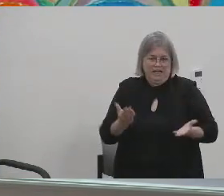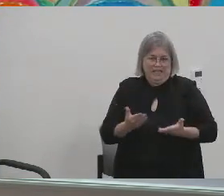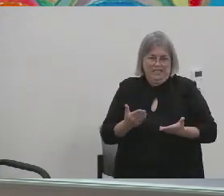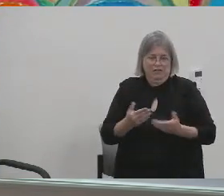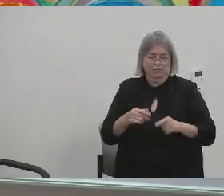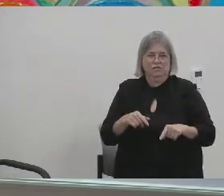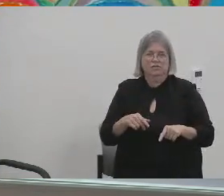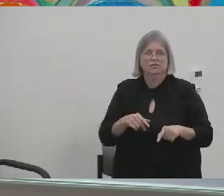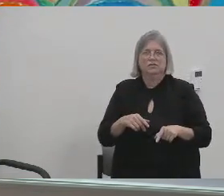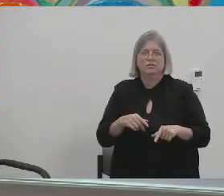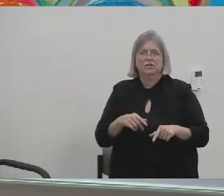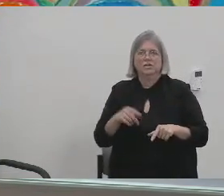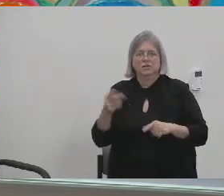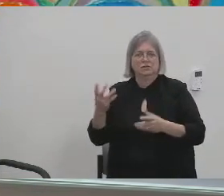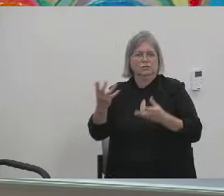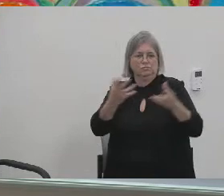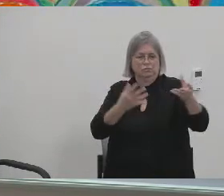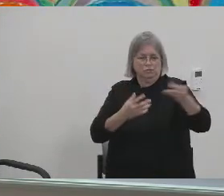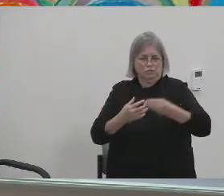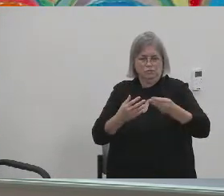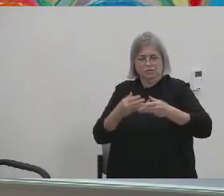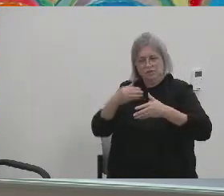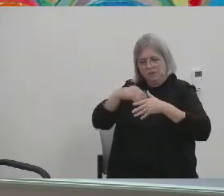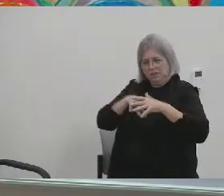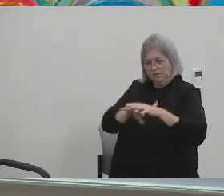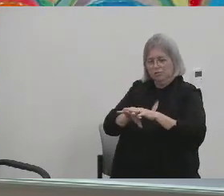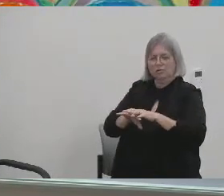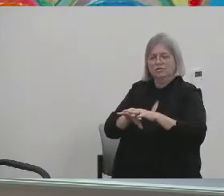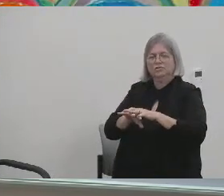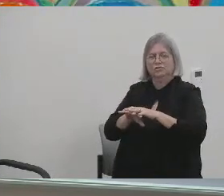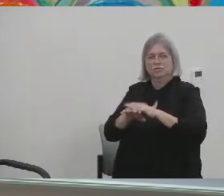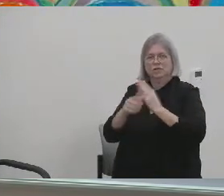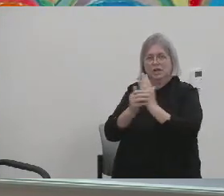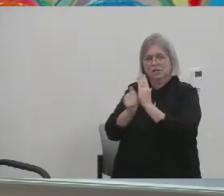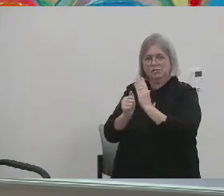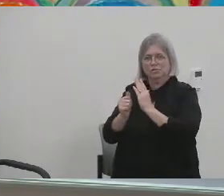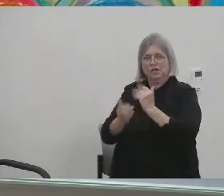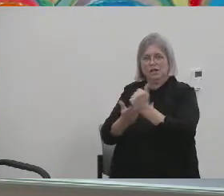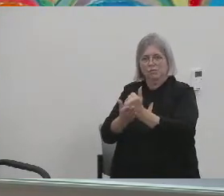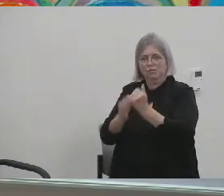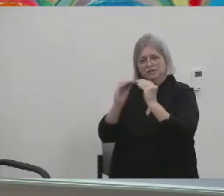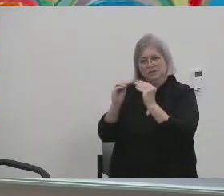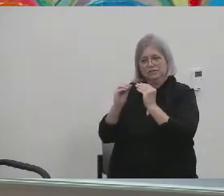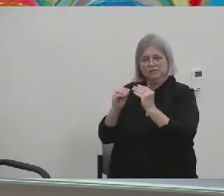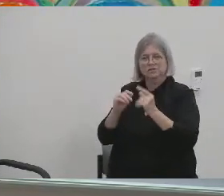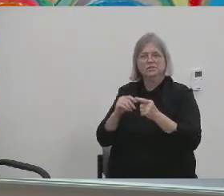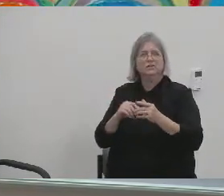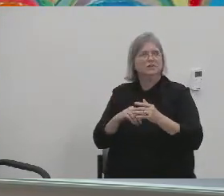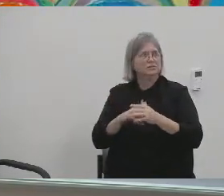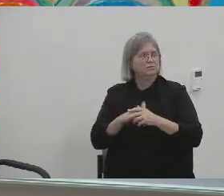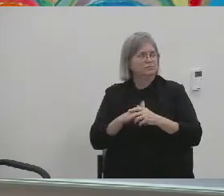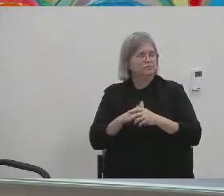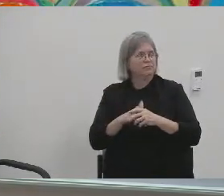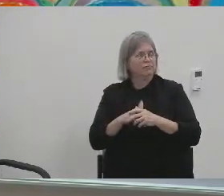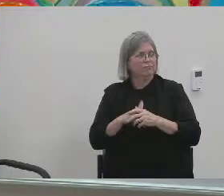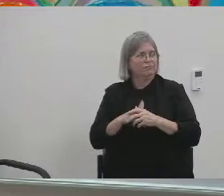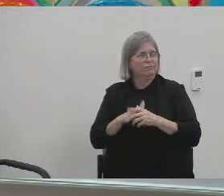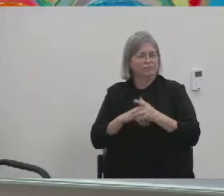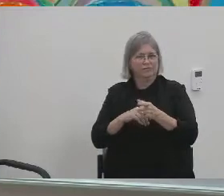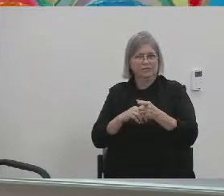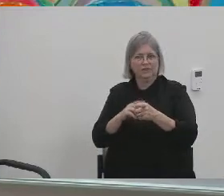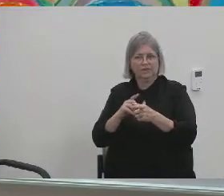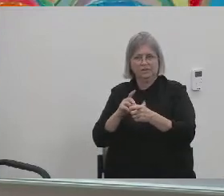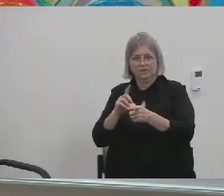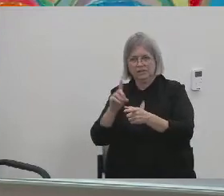then we'll bring integration experts in to help us with instruction and those sorts of things. But it does stink. And once people find out, like David